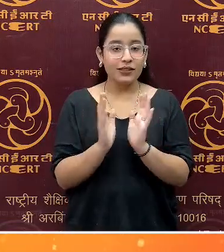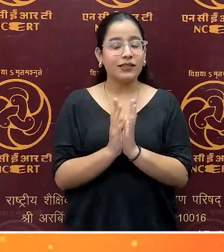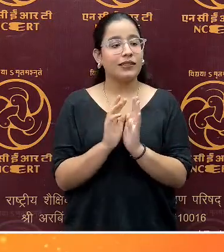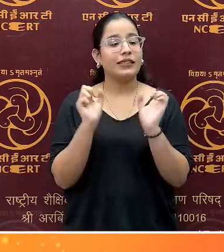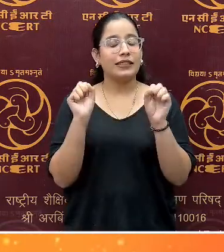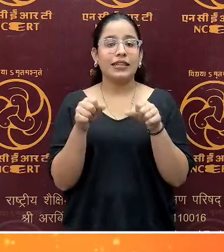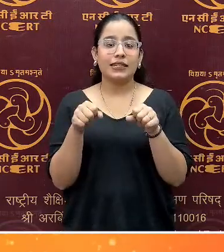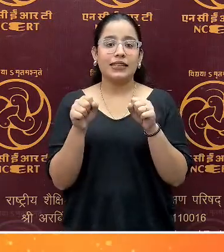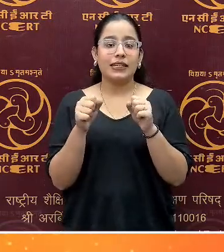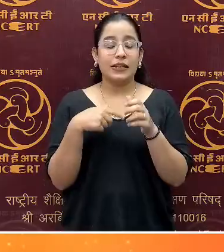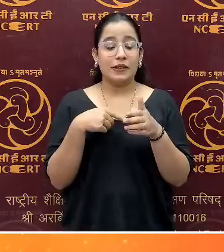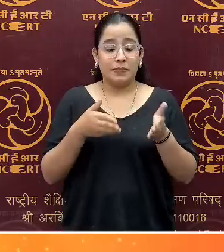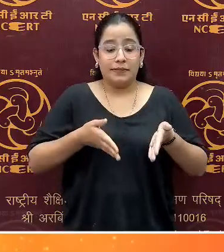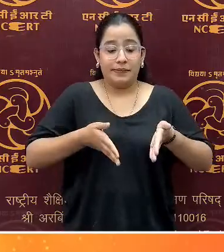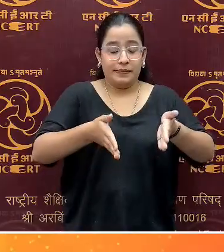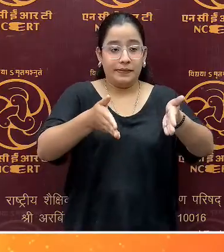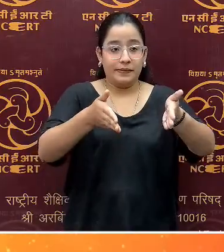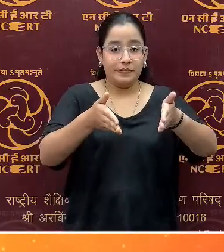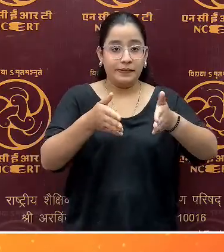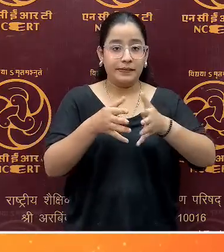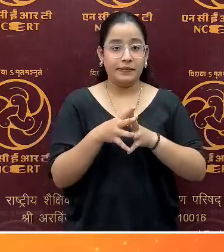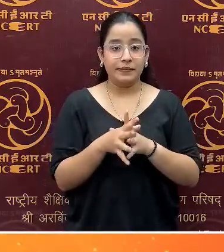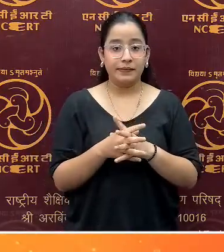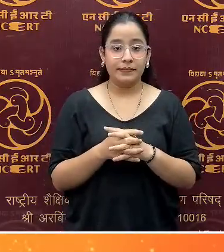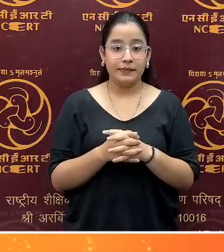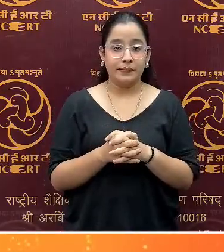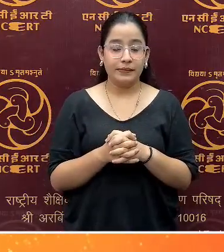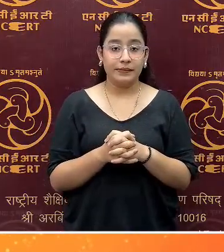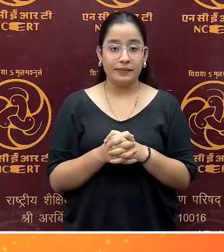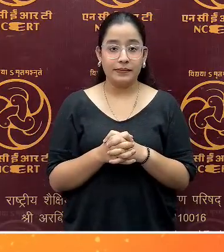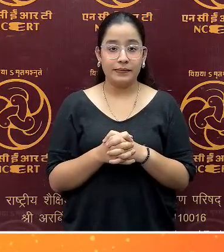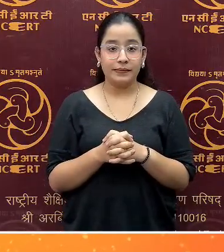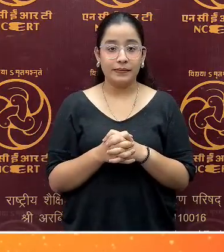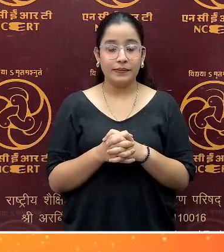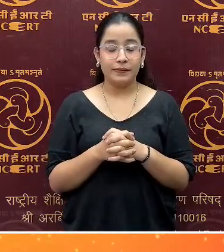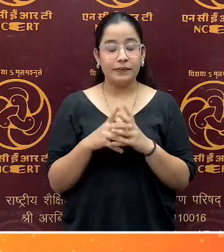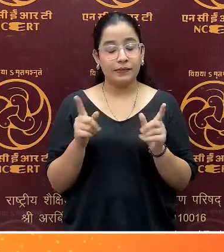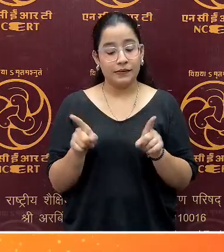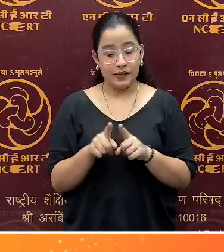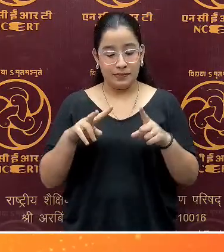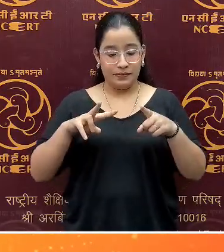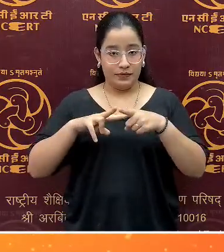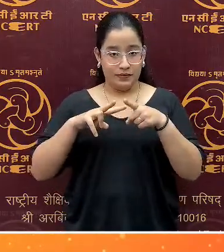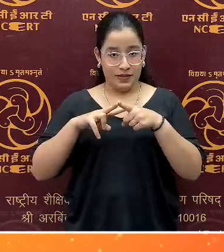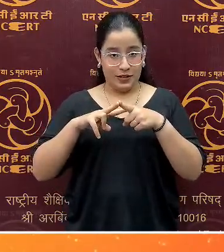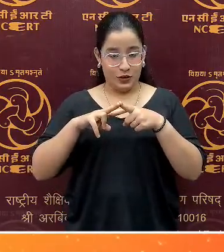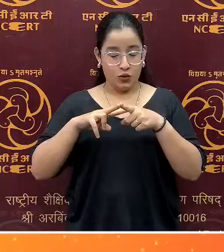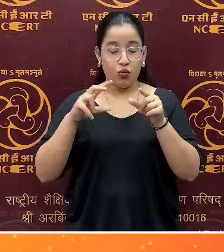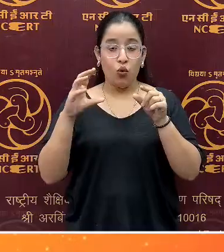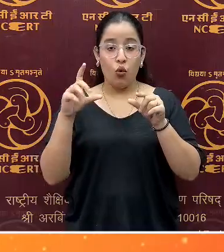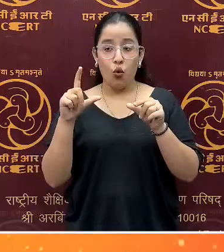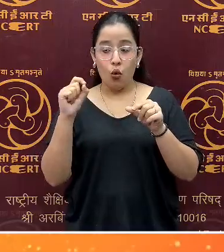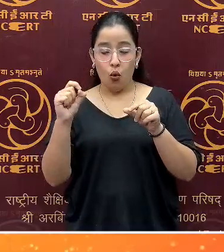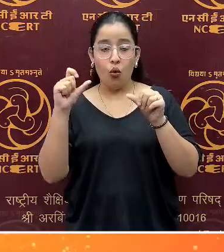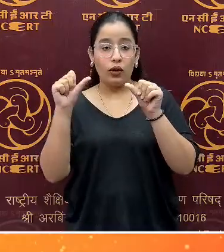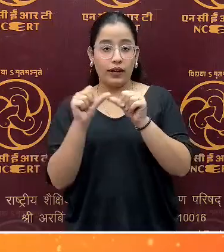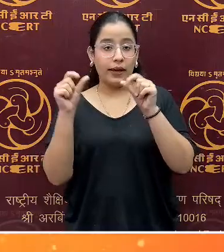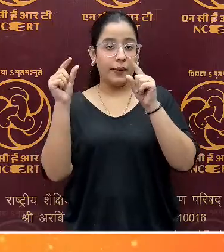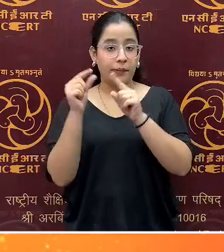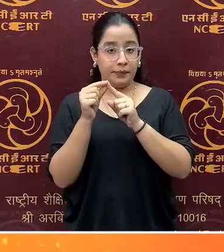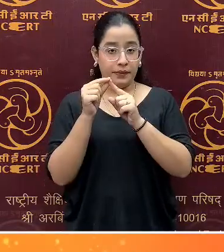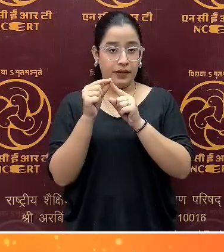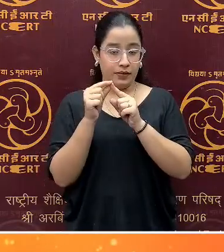is perpendicular to the plane. Right. That's how you find. So you find that the triangle OAP, you can see the